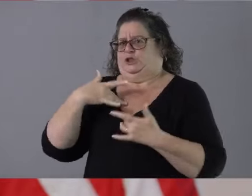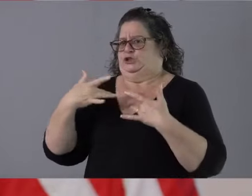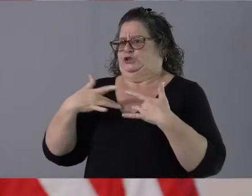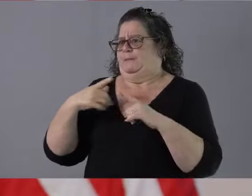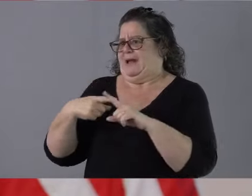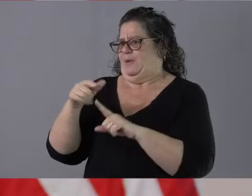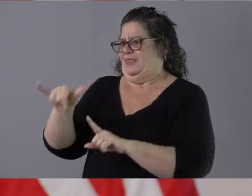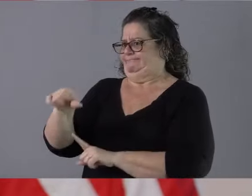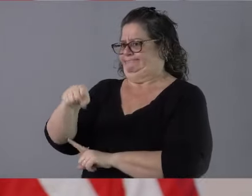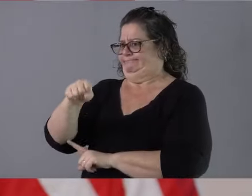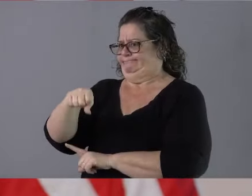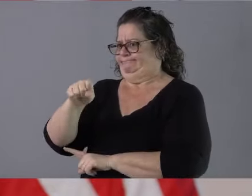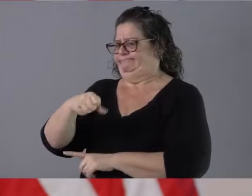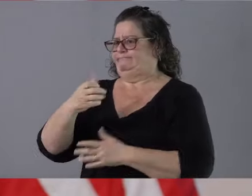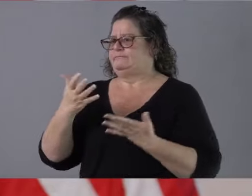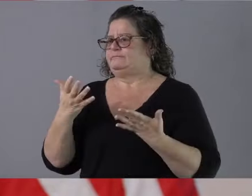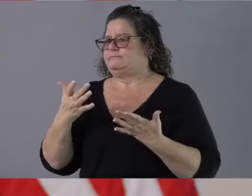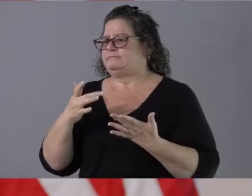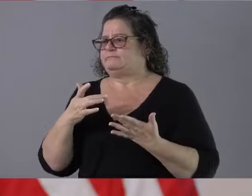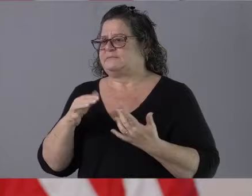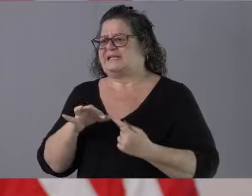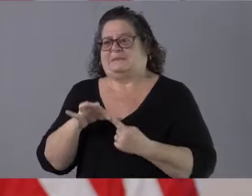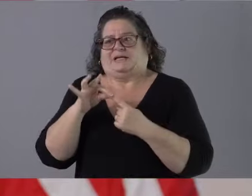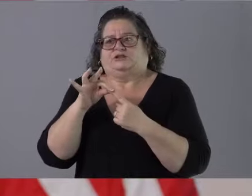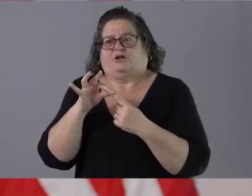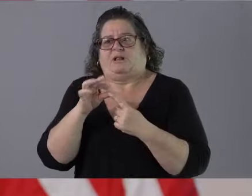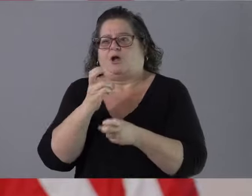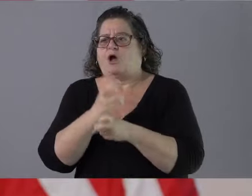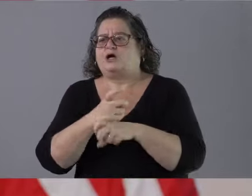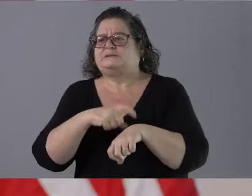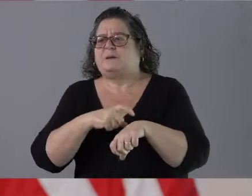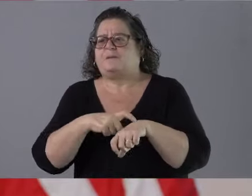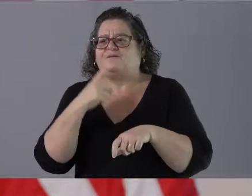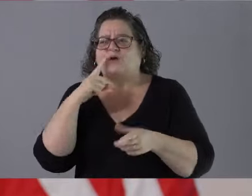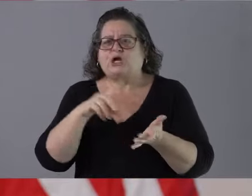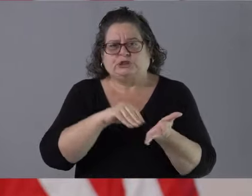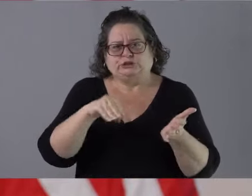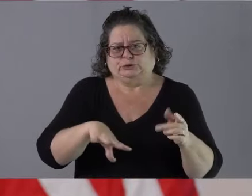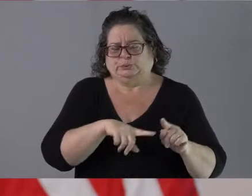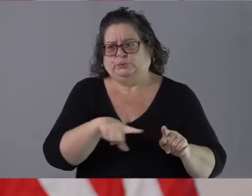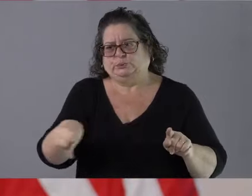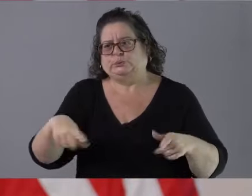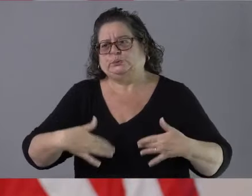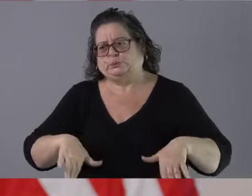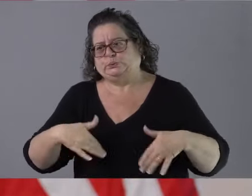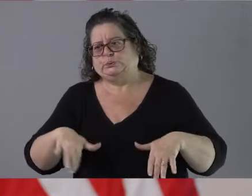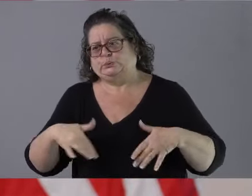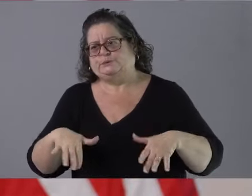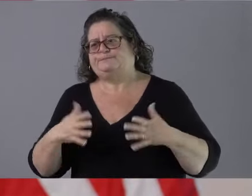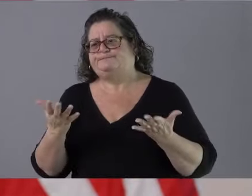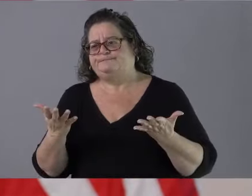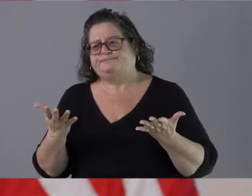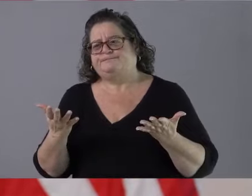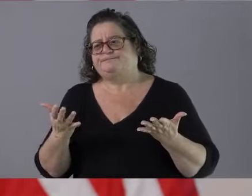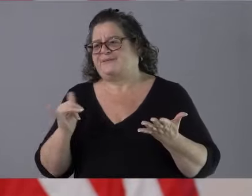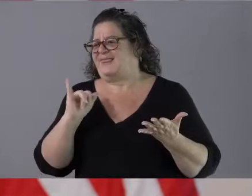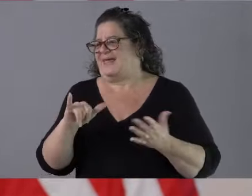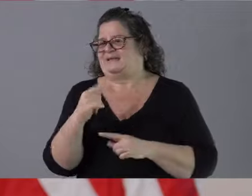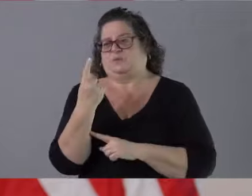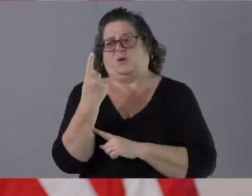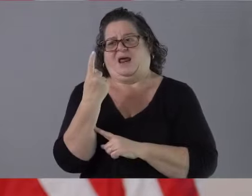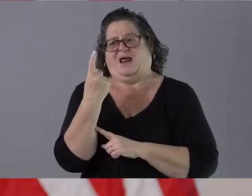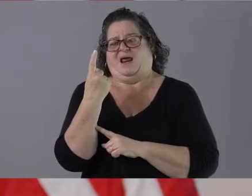hard, particularly on our students. And so that's just one of many things that's playing a role, unfortunately,